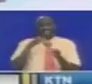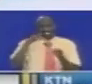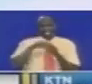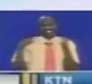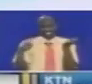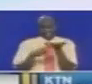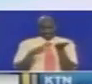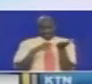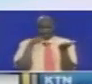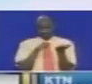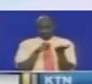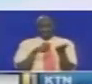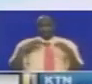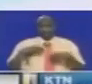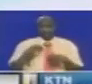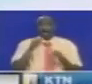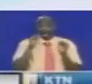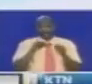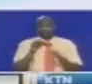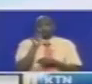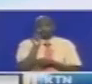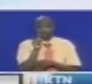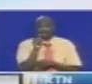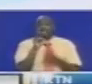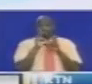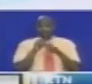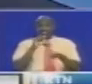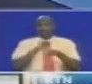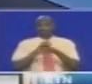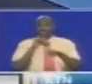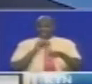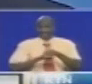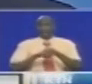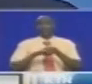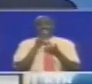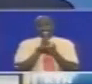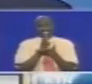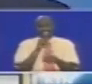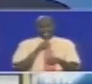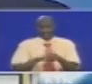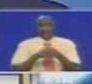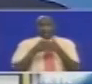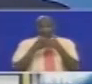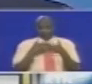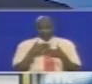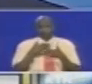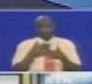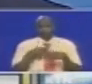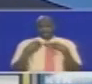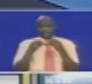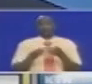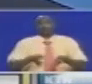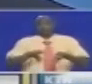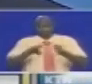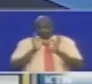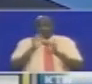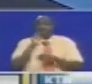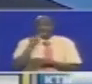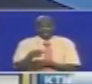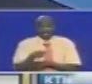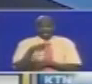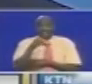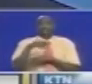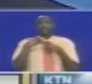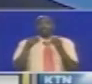and that people are able to see the results in good time, in real time, before we can give the official results later. And that will give them